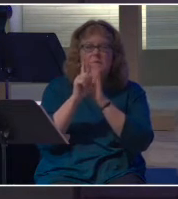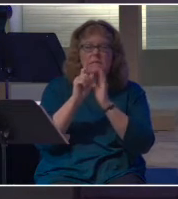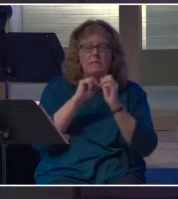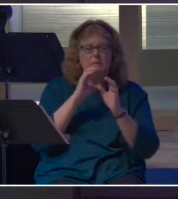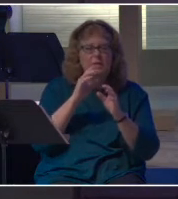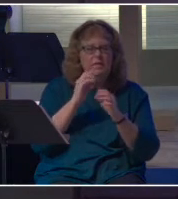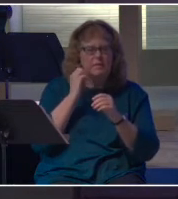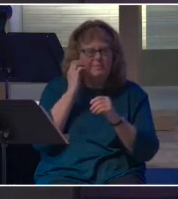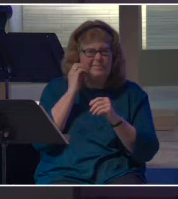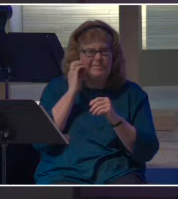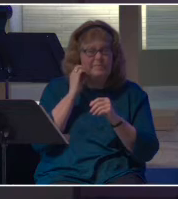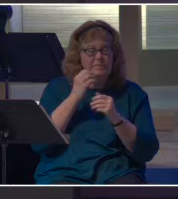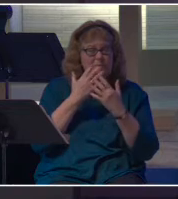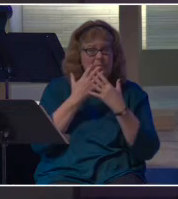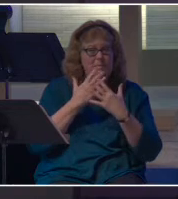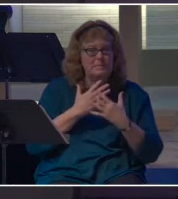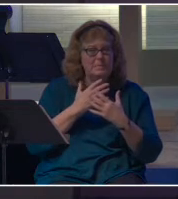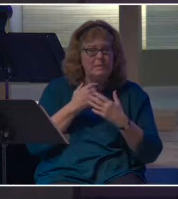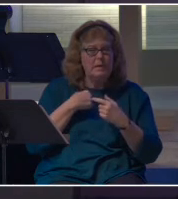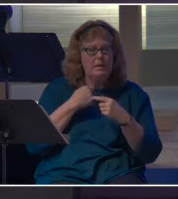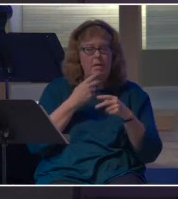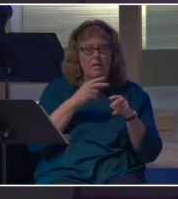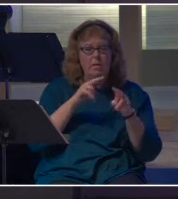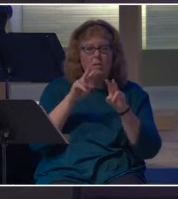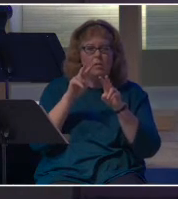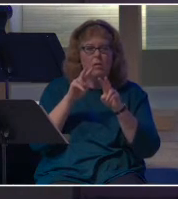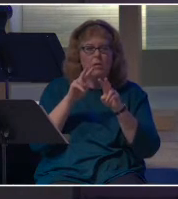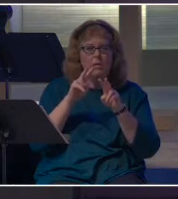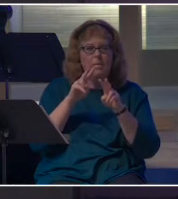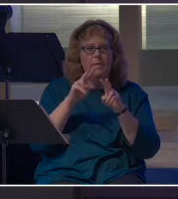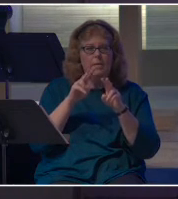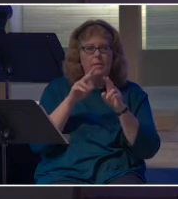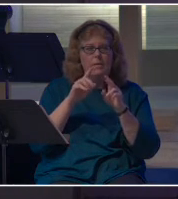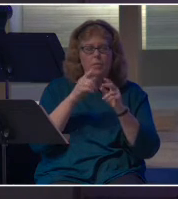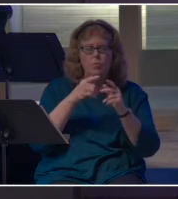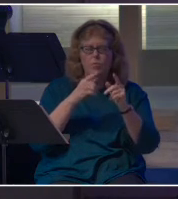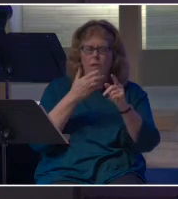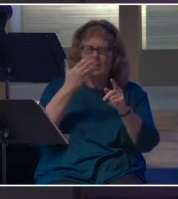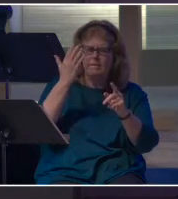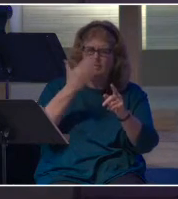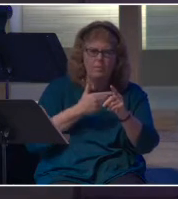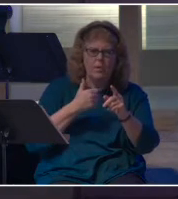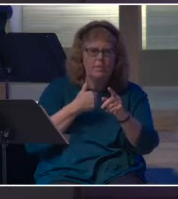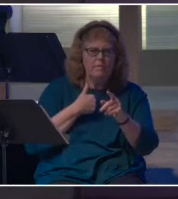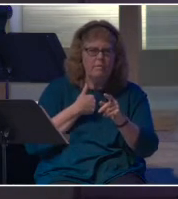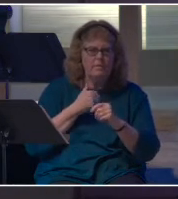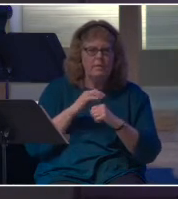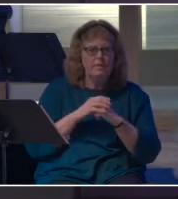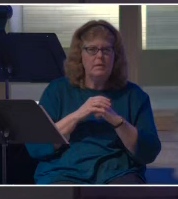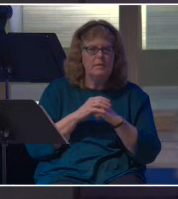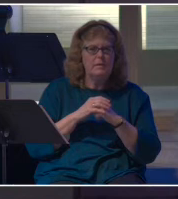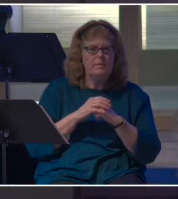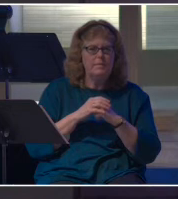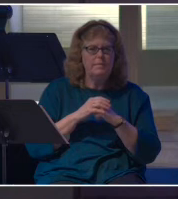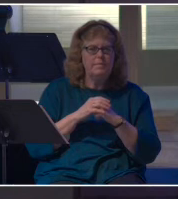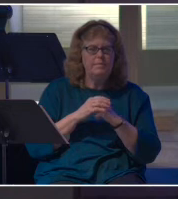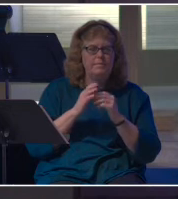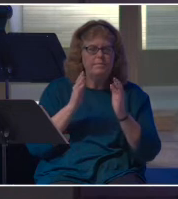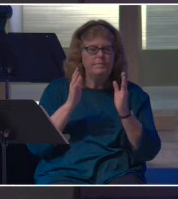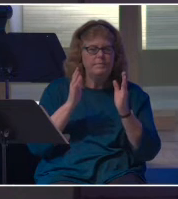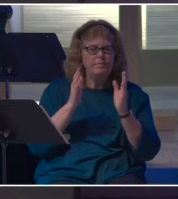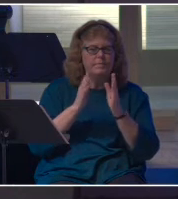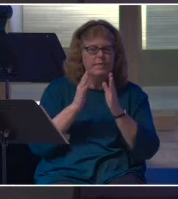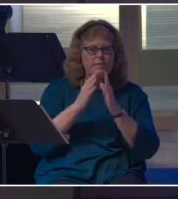looking bleak. I look up, and right in front of me is this small